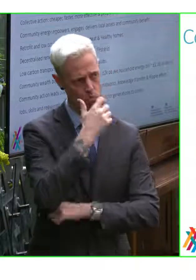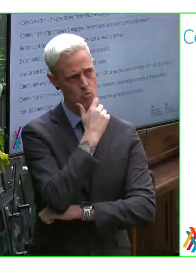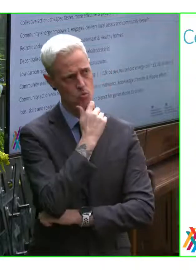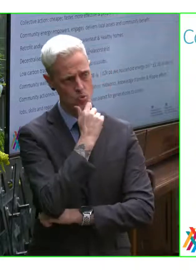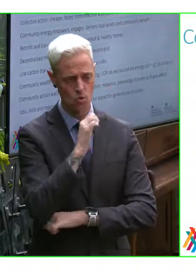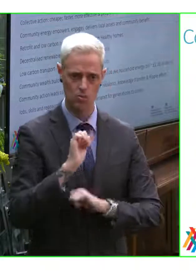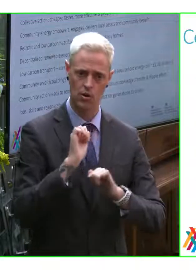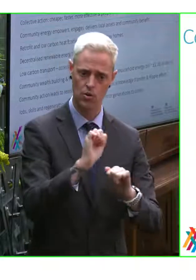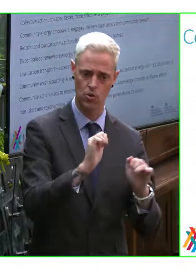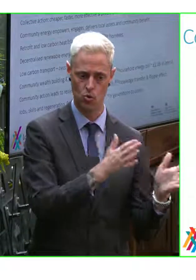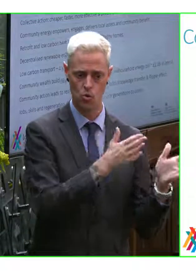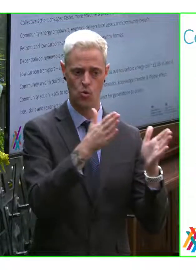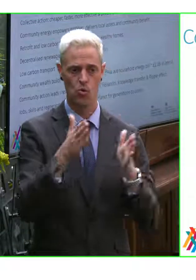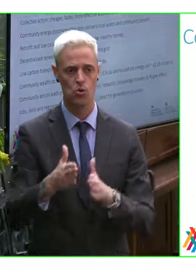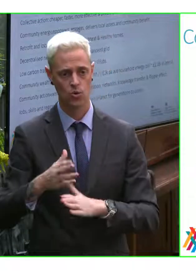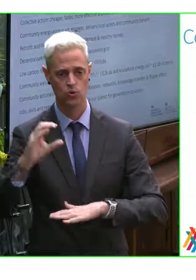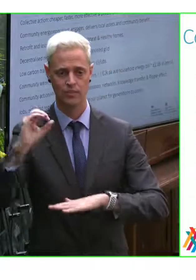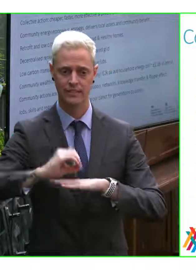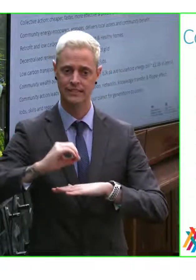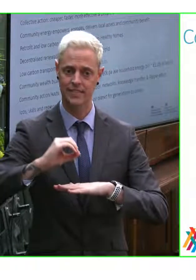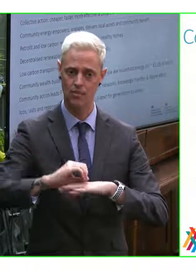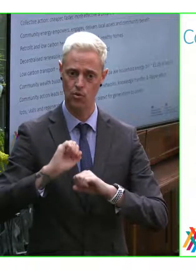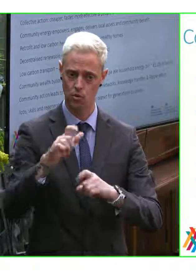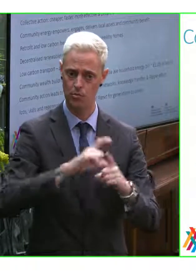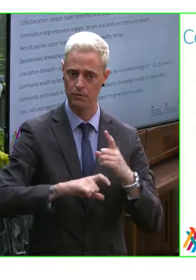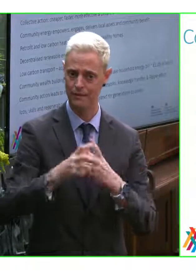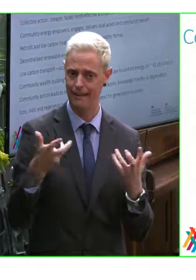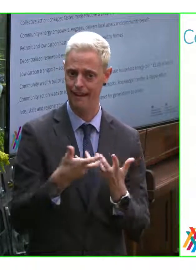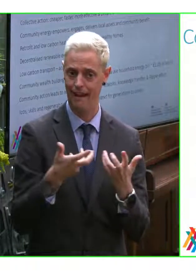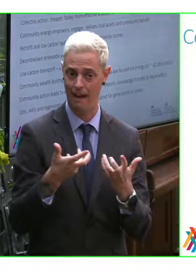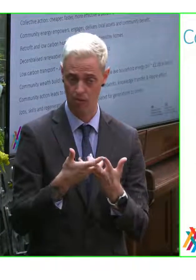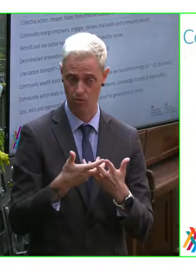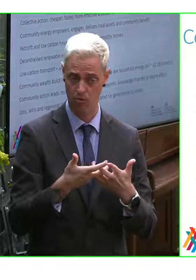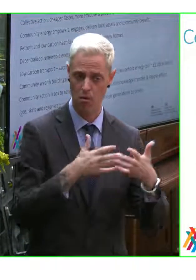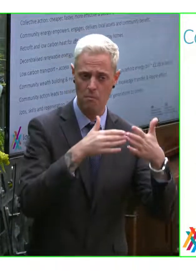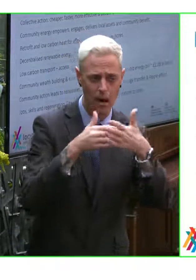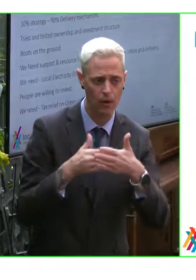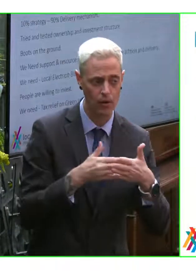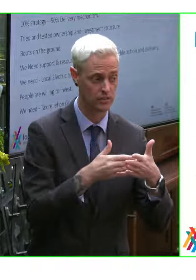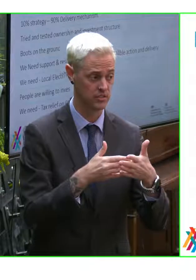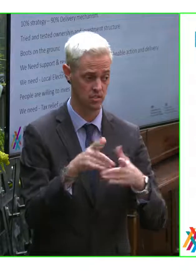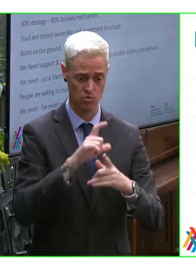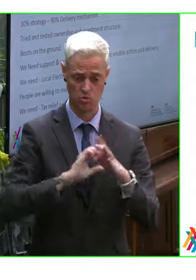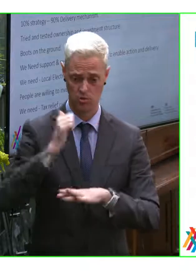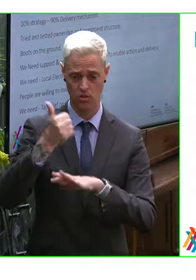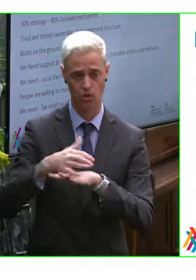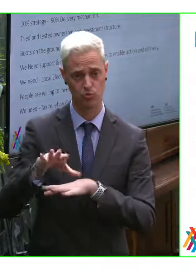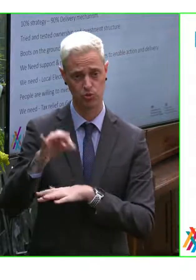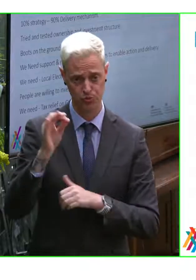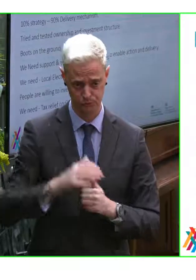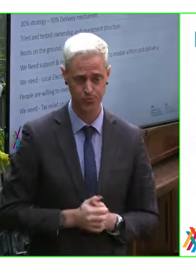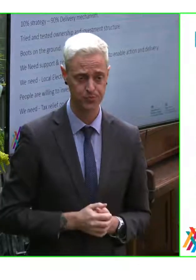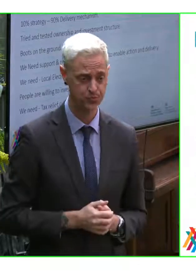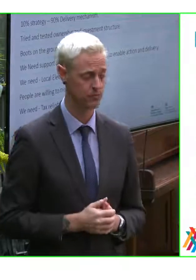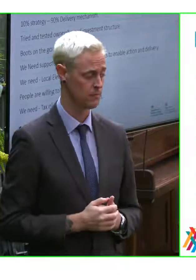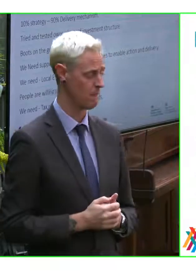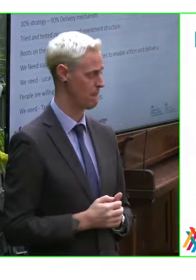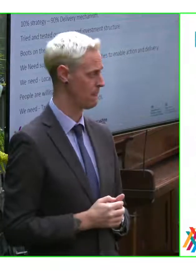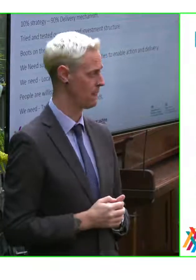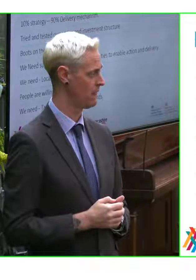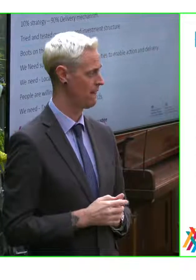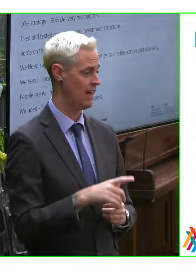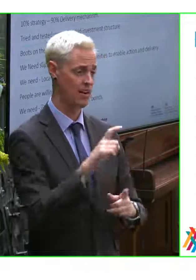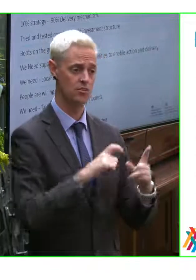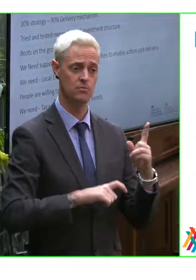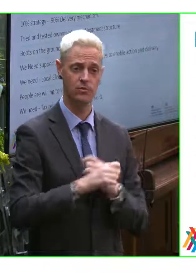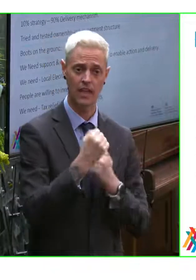to transition to net zero in your community and those barriers. And last but not least, community energy